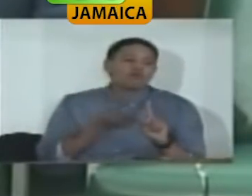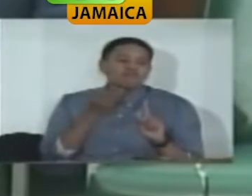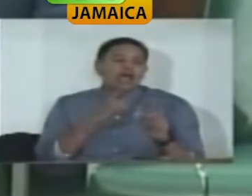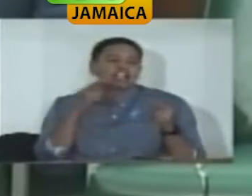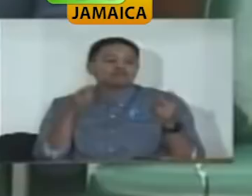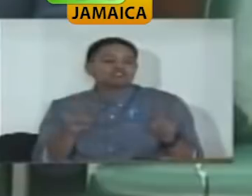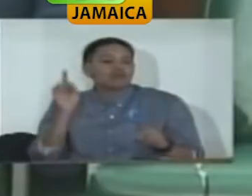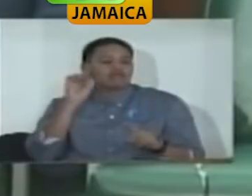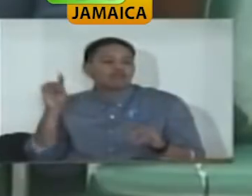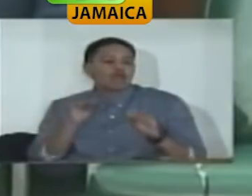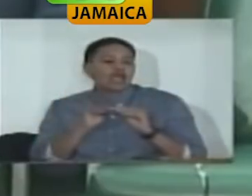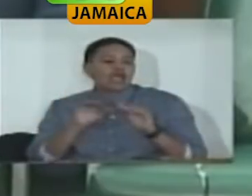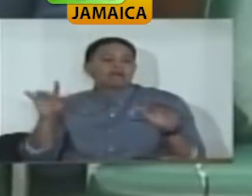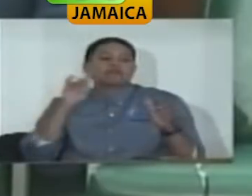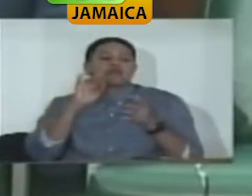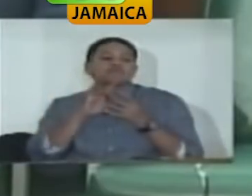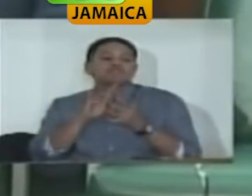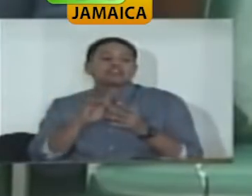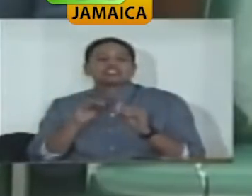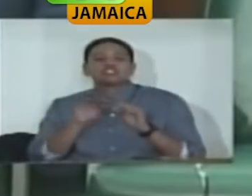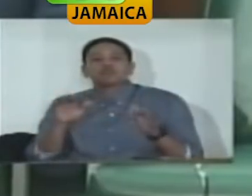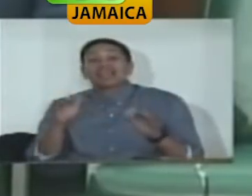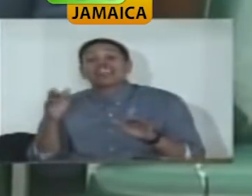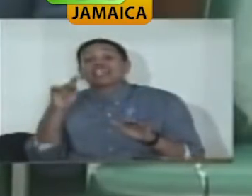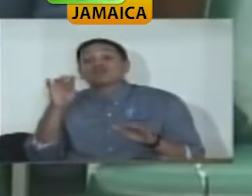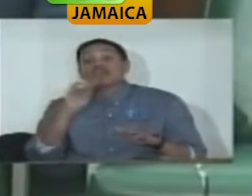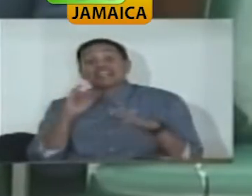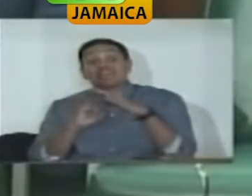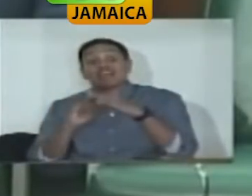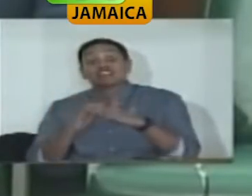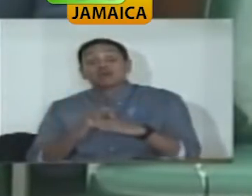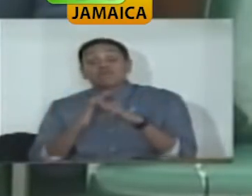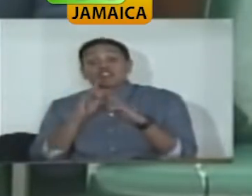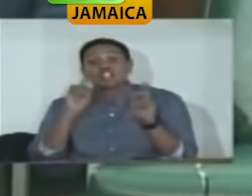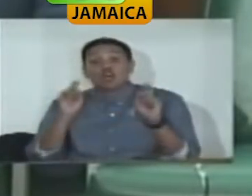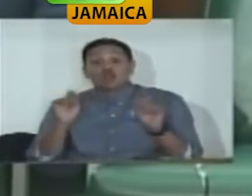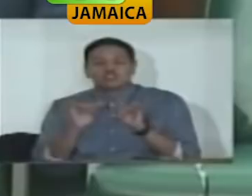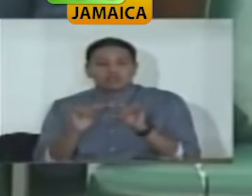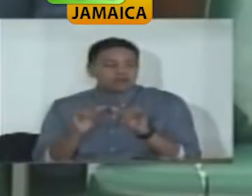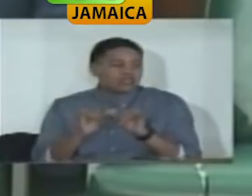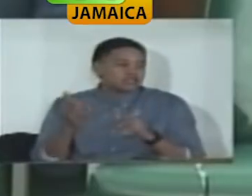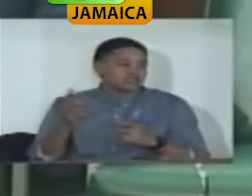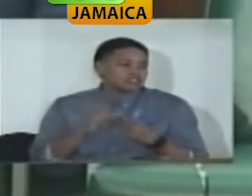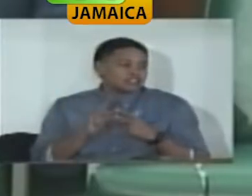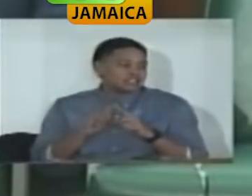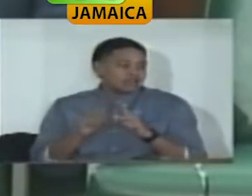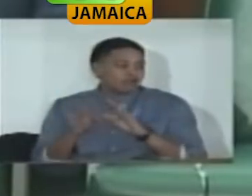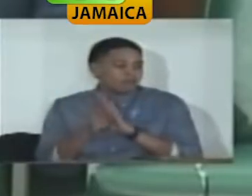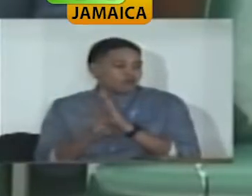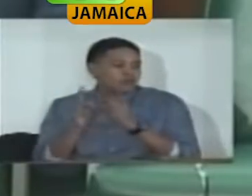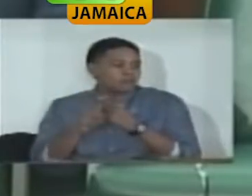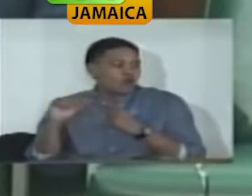for the epidemic regarding spread, death rate, infection prevention and control measures, contact tracing protocols and other